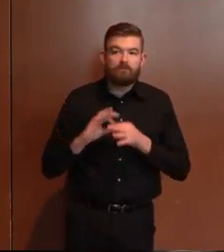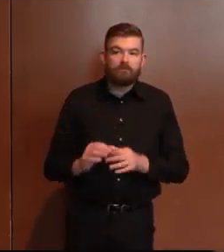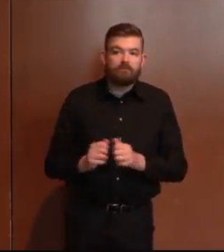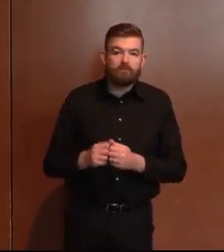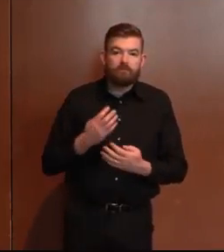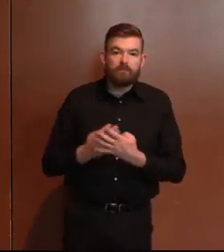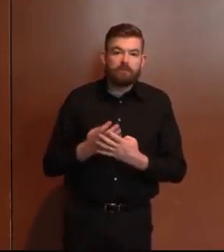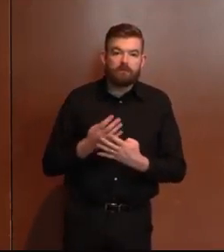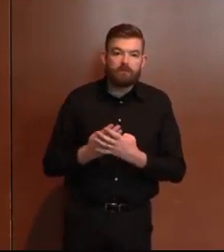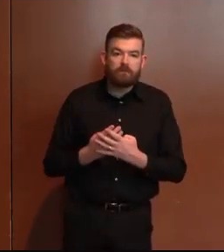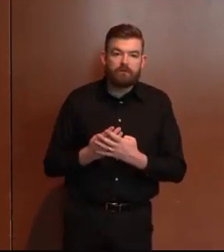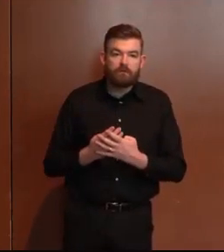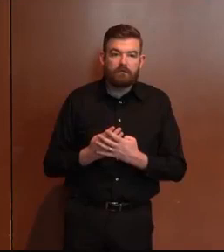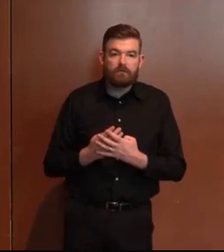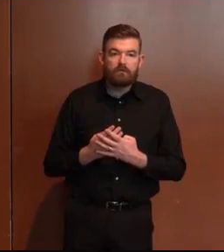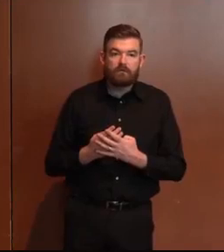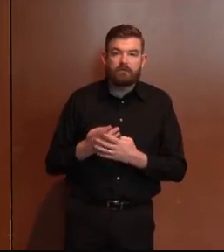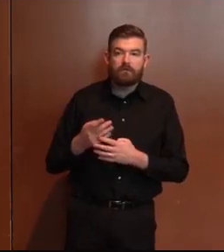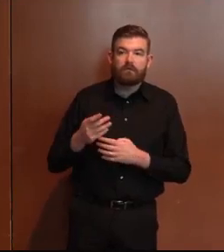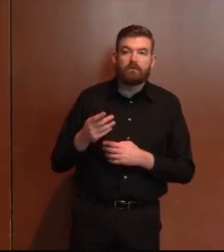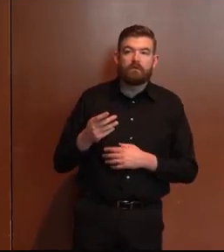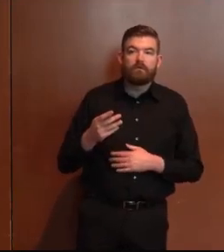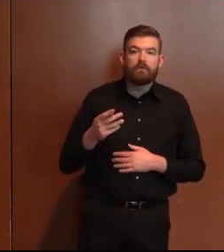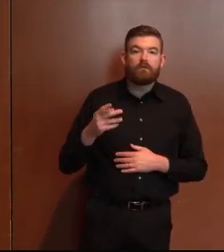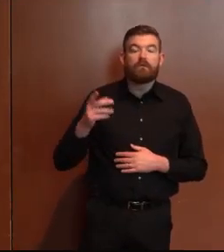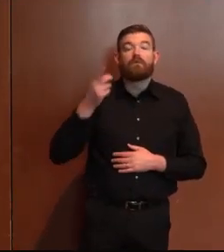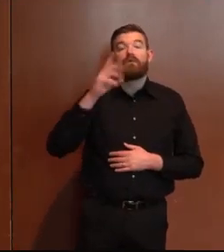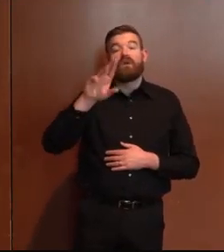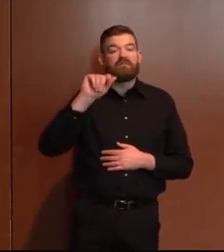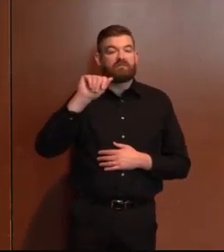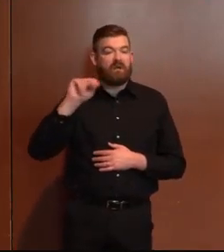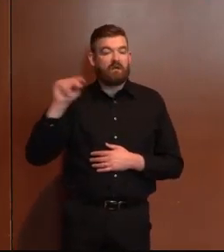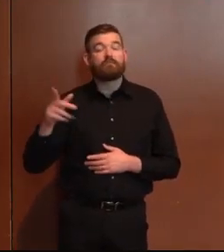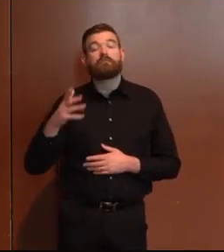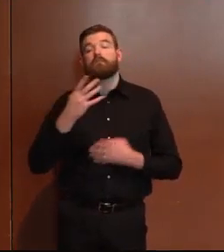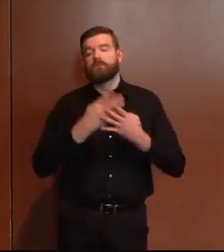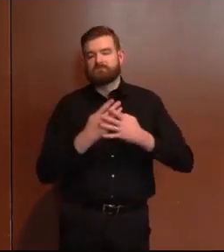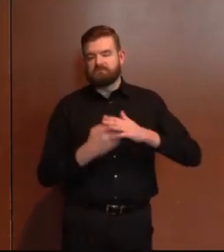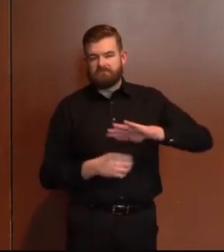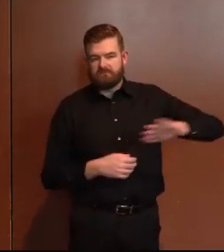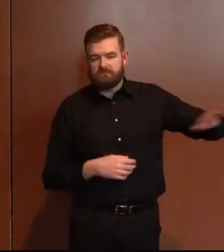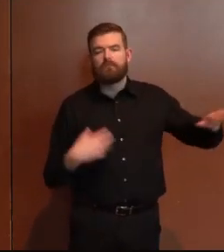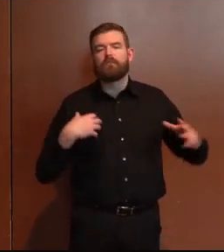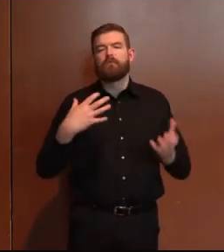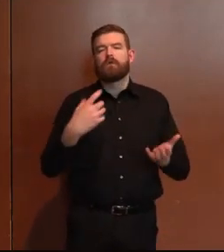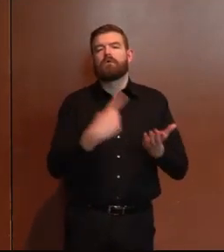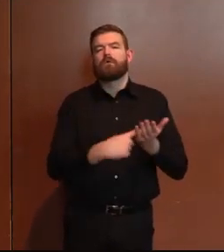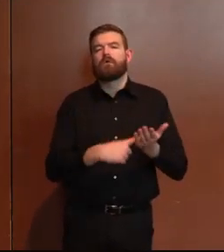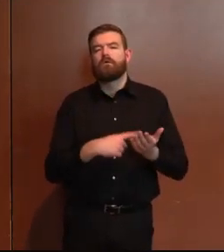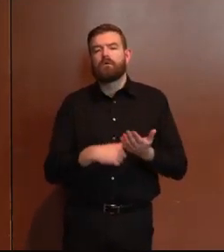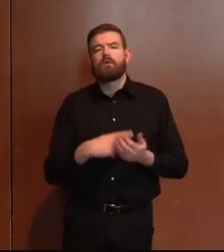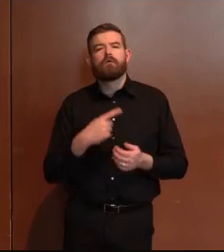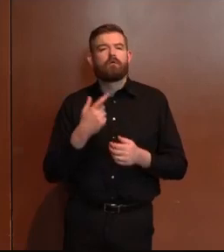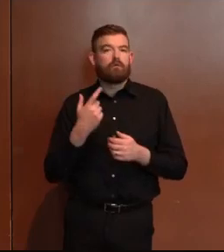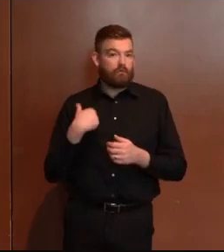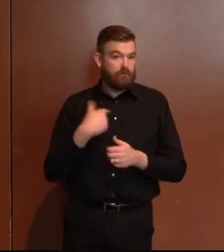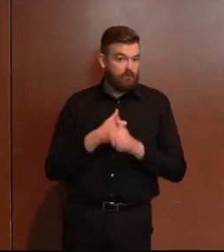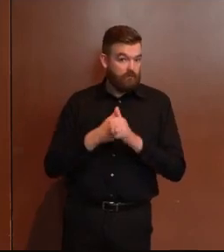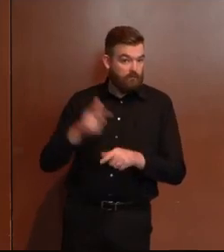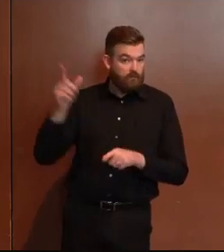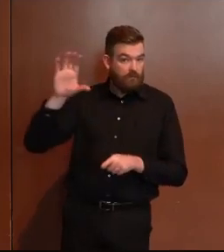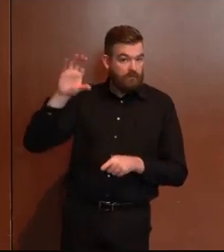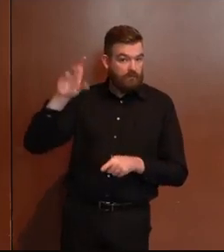add about corrections, but regarding the comments about the alignment with CDC guidance about healthcare workers,